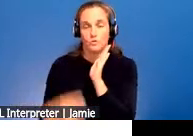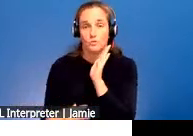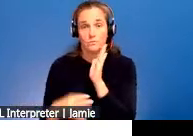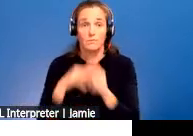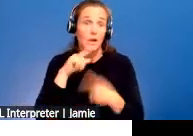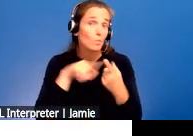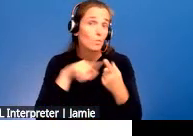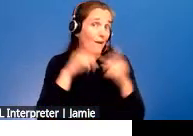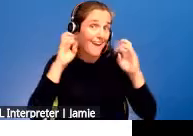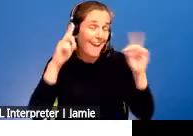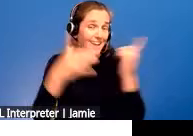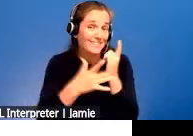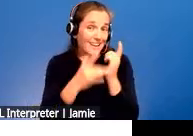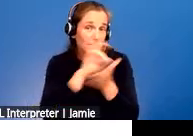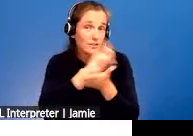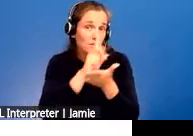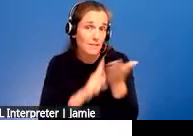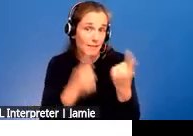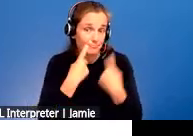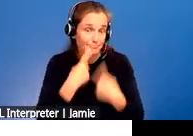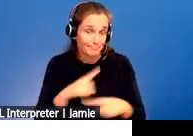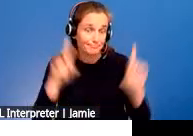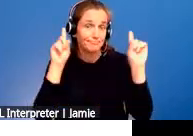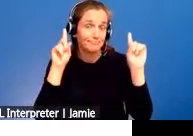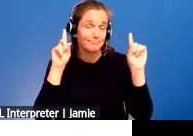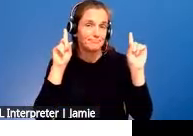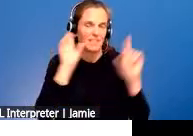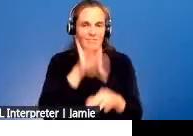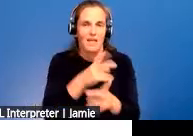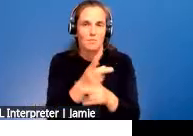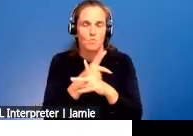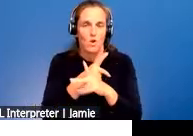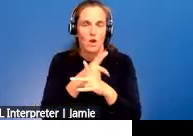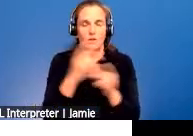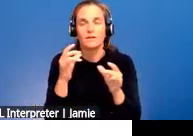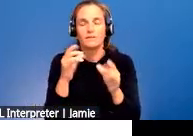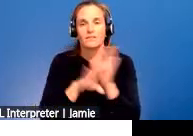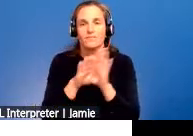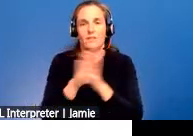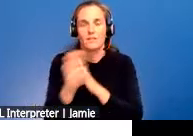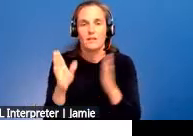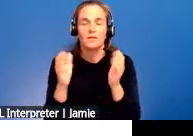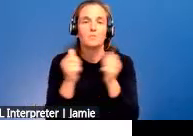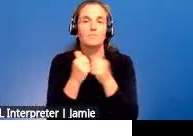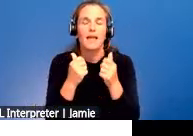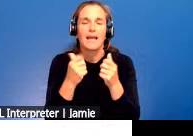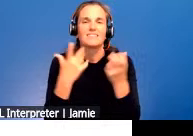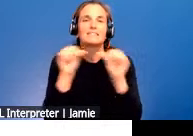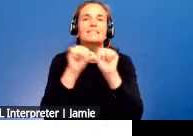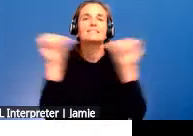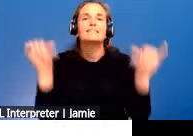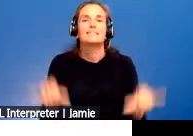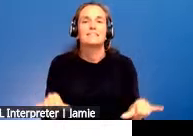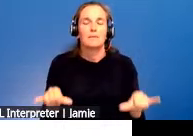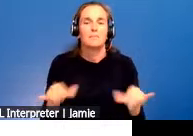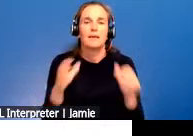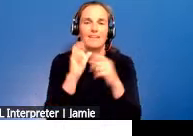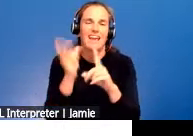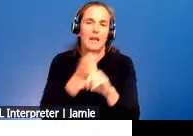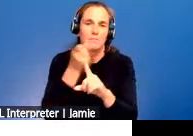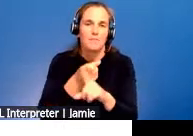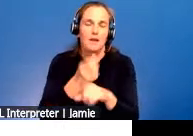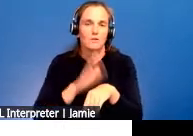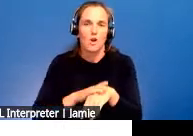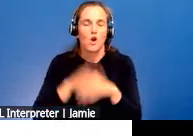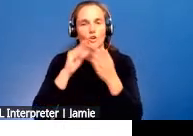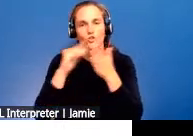um, that product development has a systemic impact on students' access to education. And this